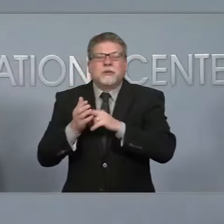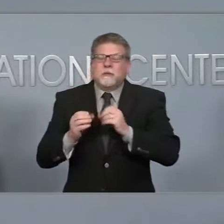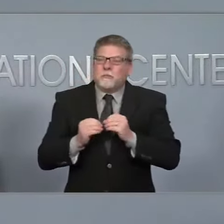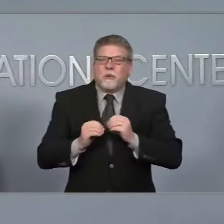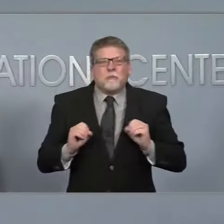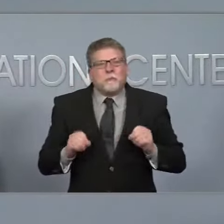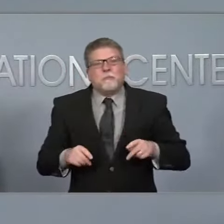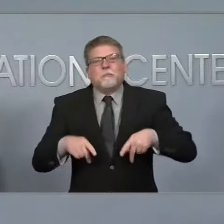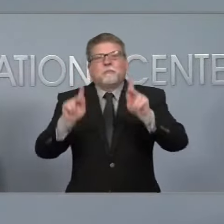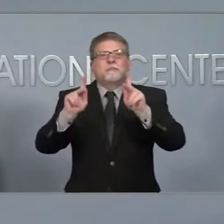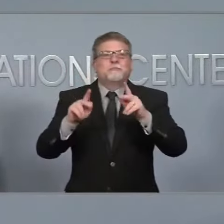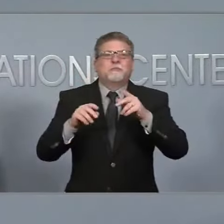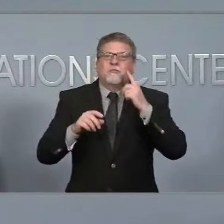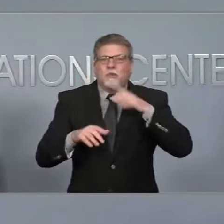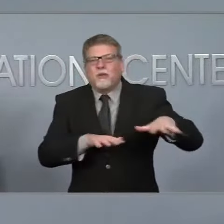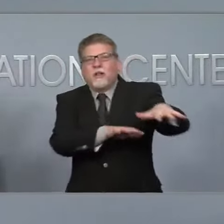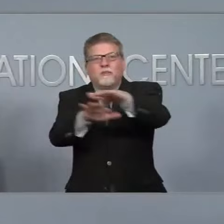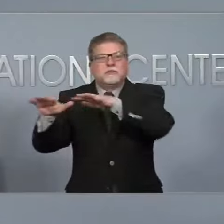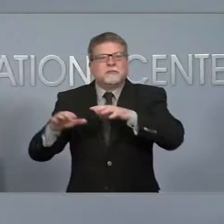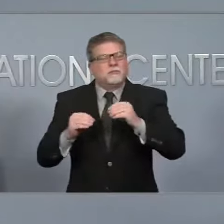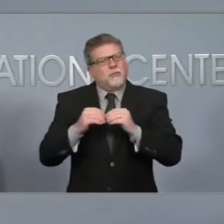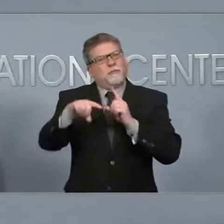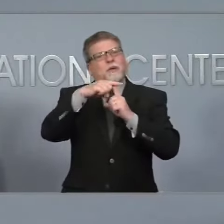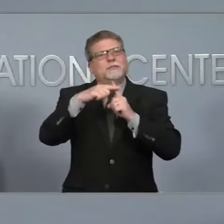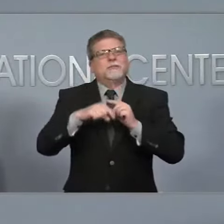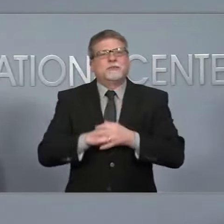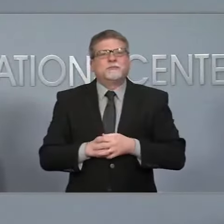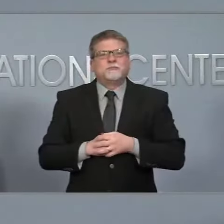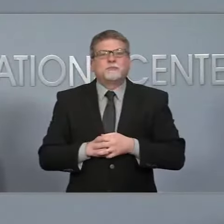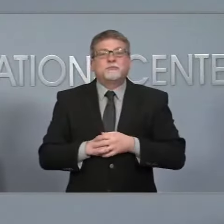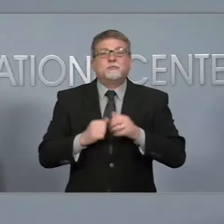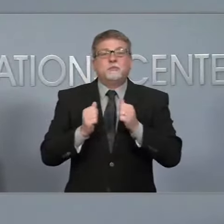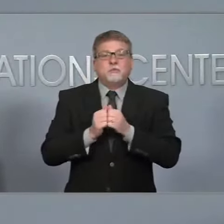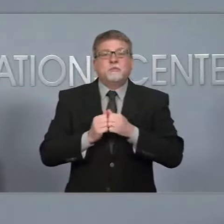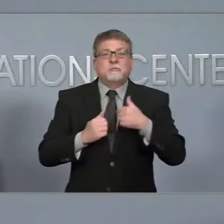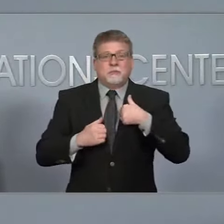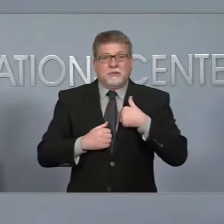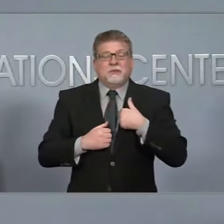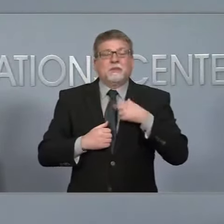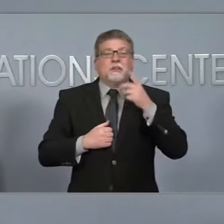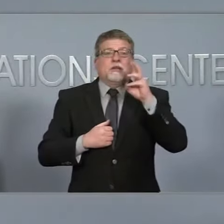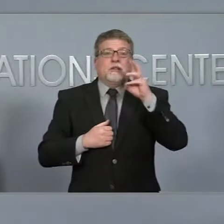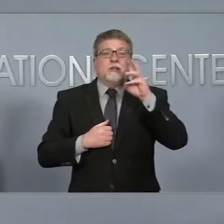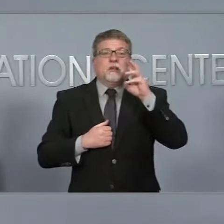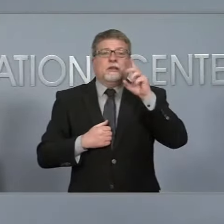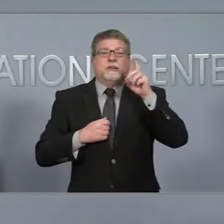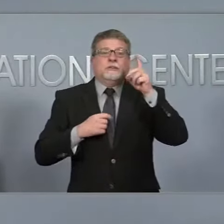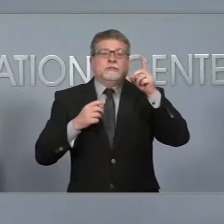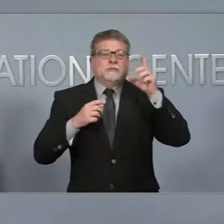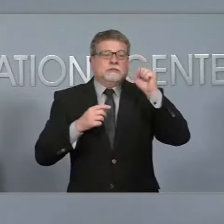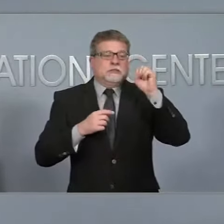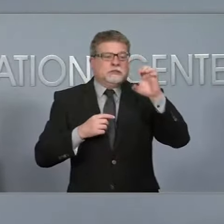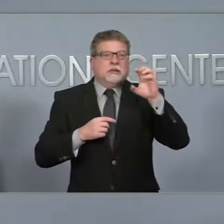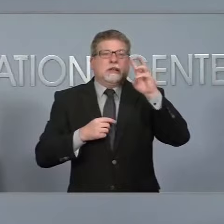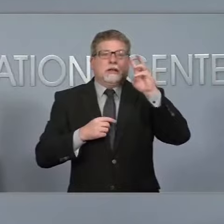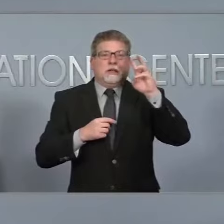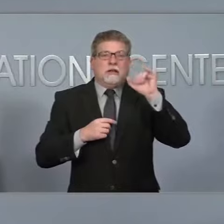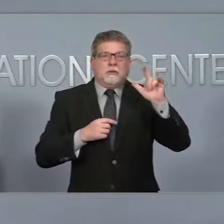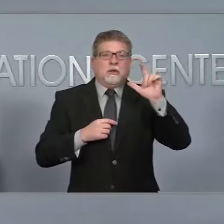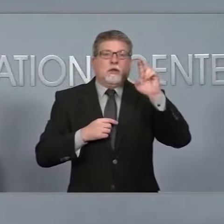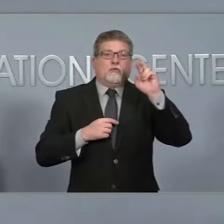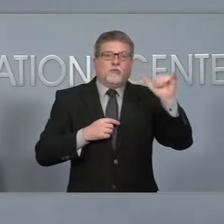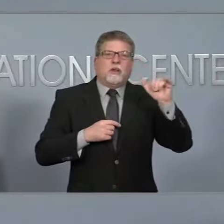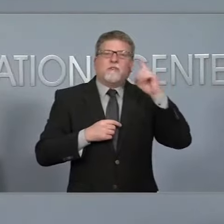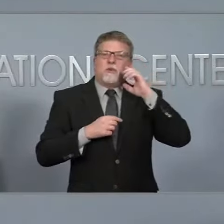along with Secretary Kinsley, is our Director of Emergency Management, Will Ray, our Department of Public Safety Secretary,